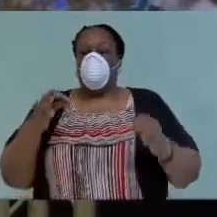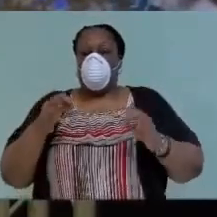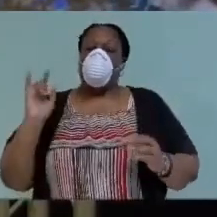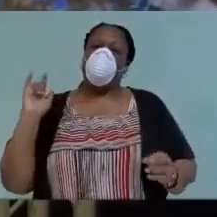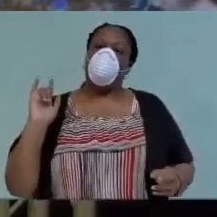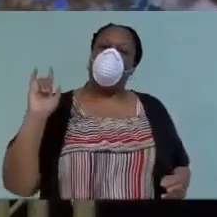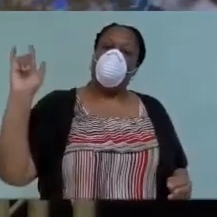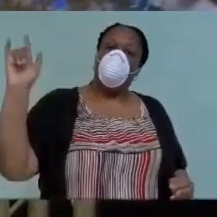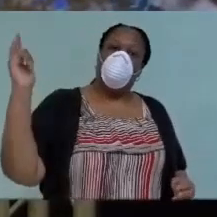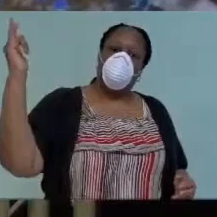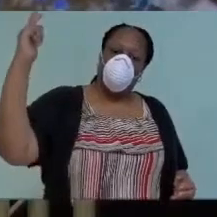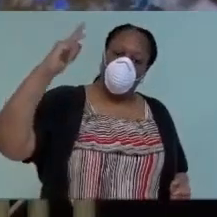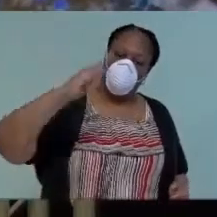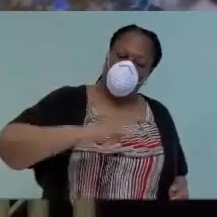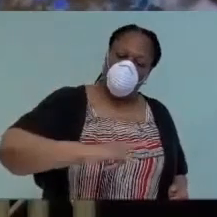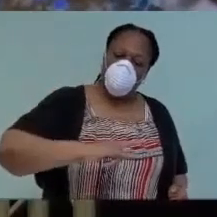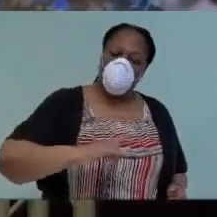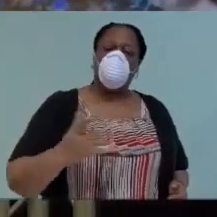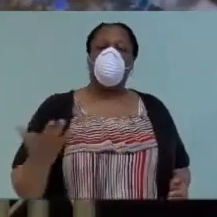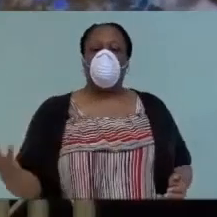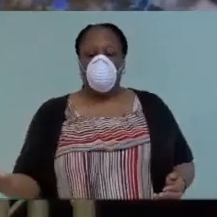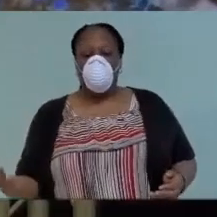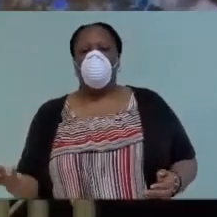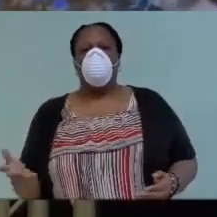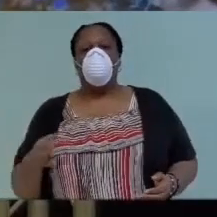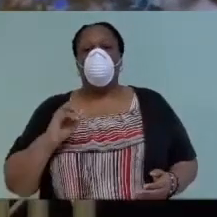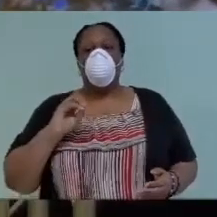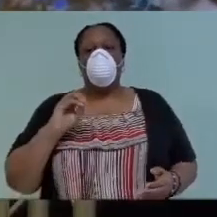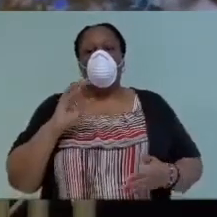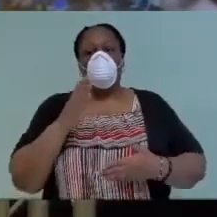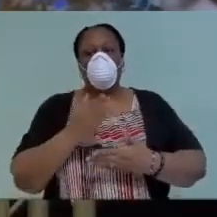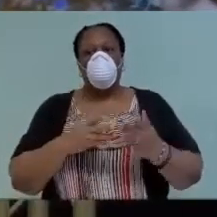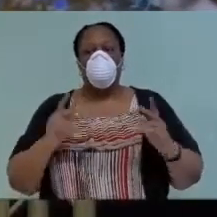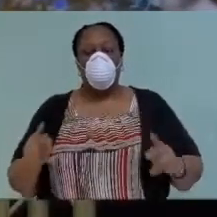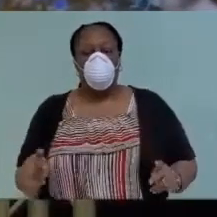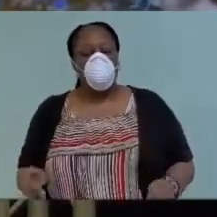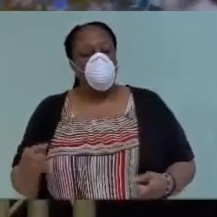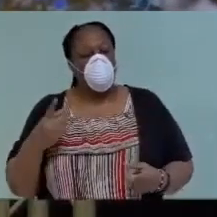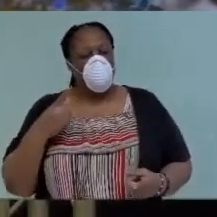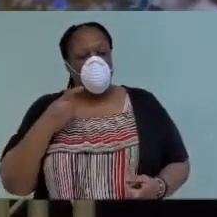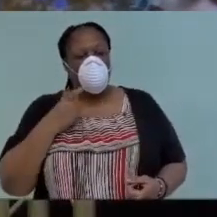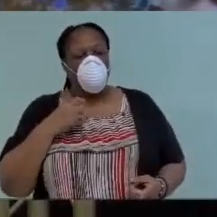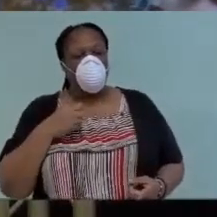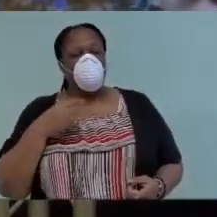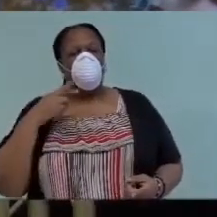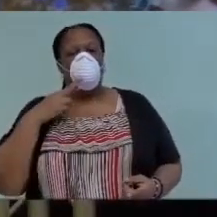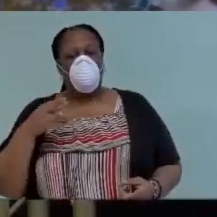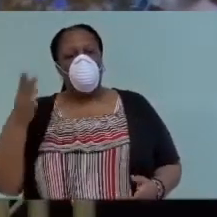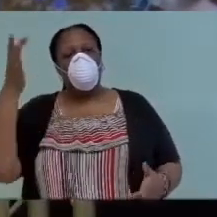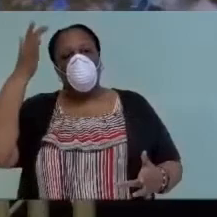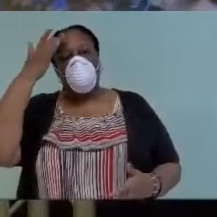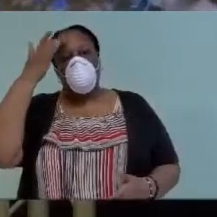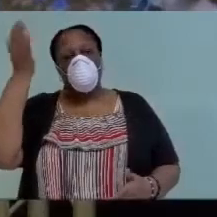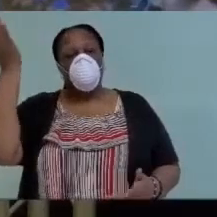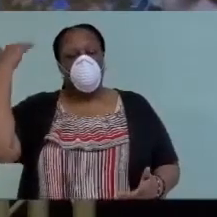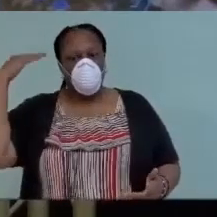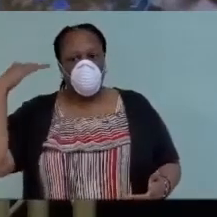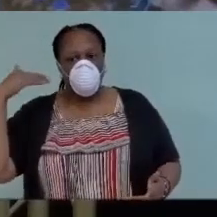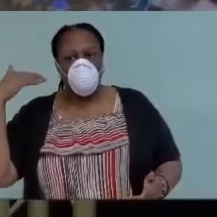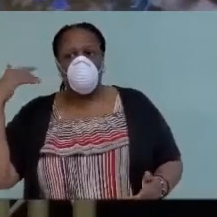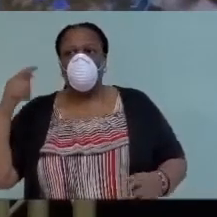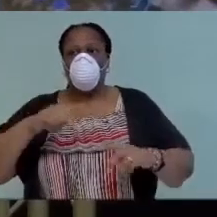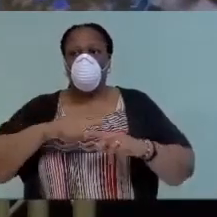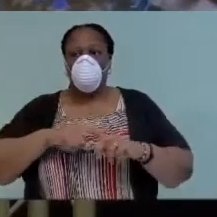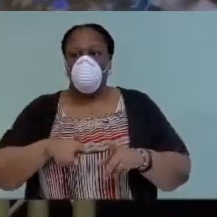developing severe disease and vulnerable population who will require hospitalization and advanced care for COVID-19.